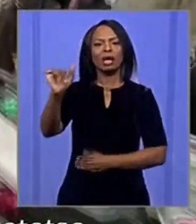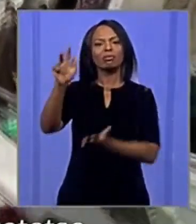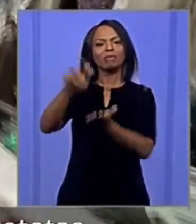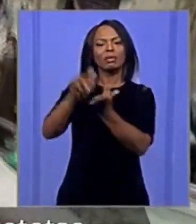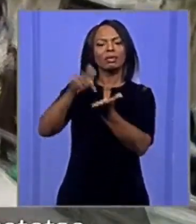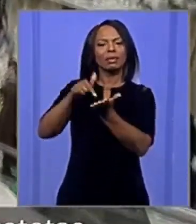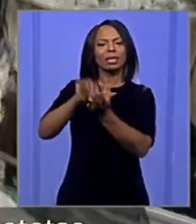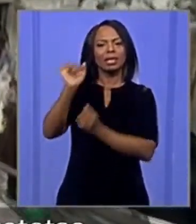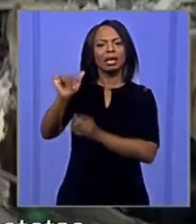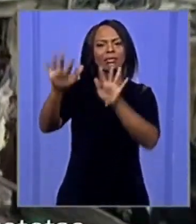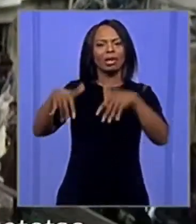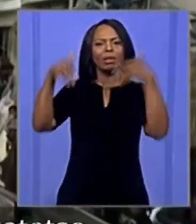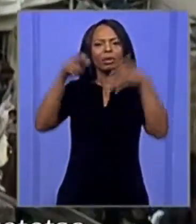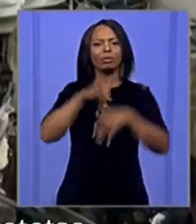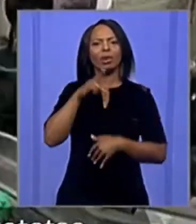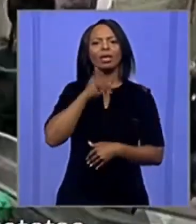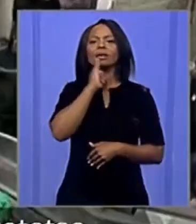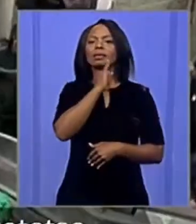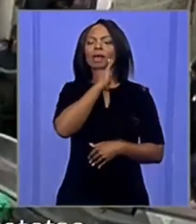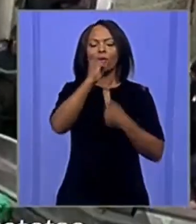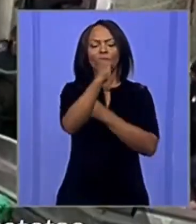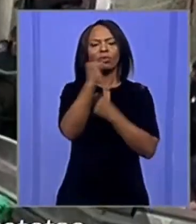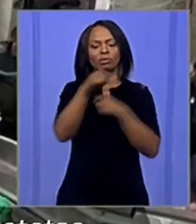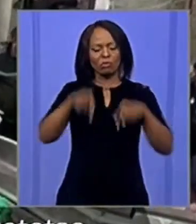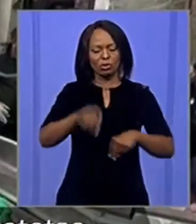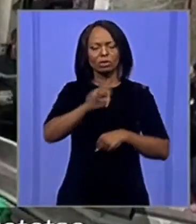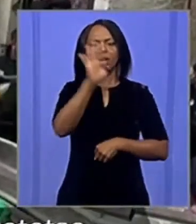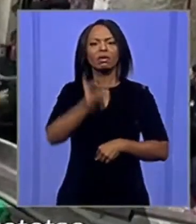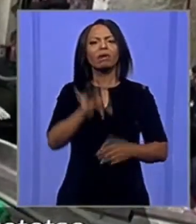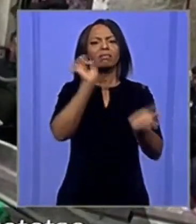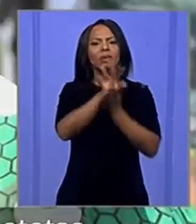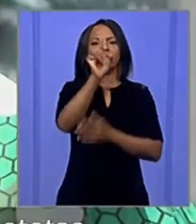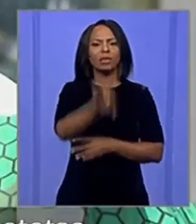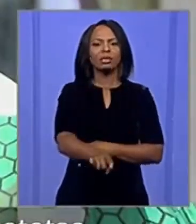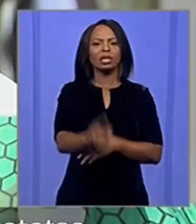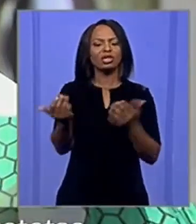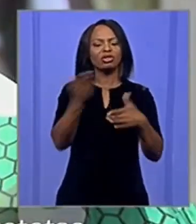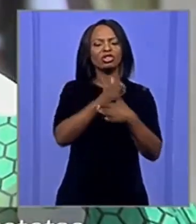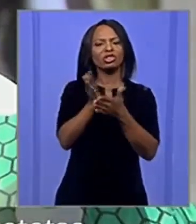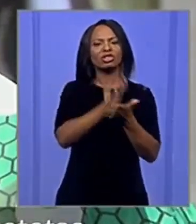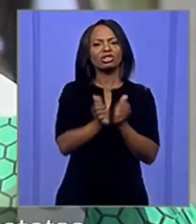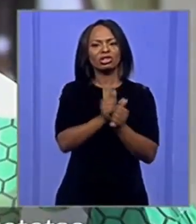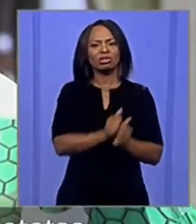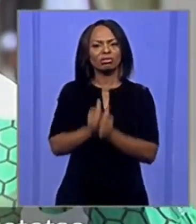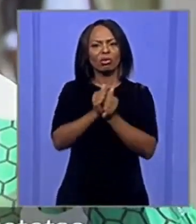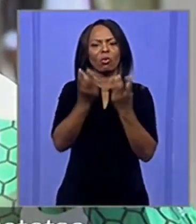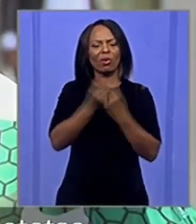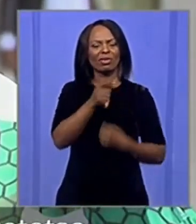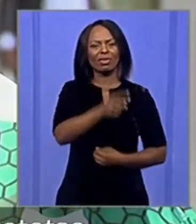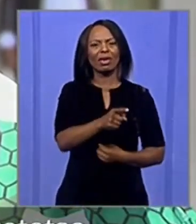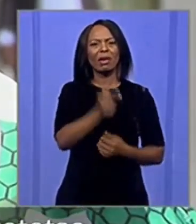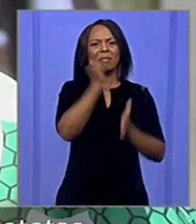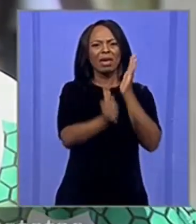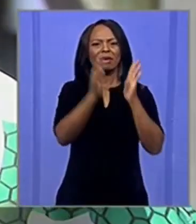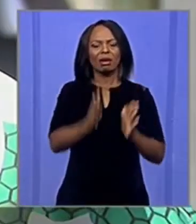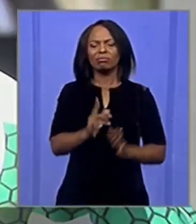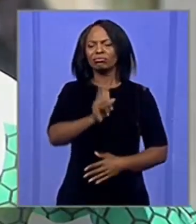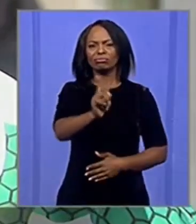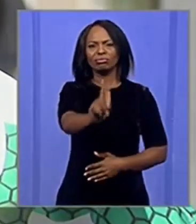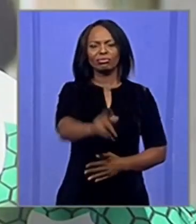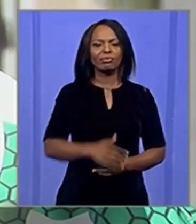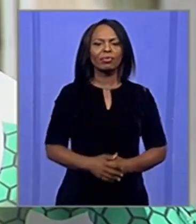embassy must leave because we cannot share the same territory with murderers? Well, unfortunately, killings are still continuing